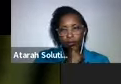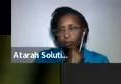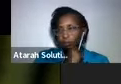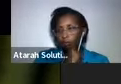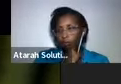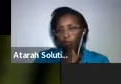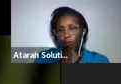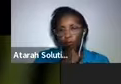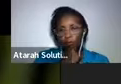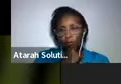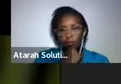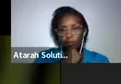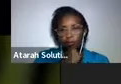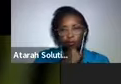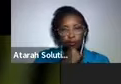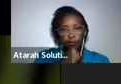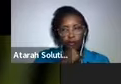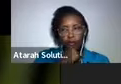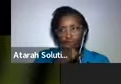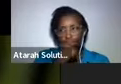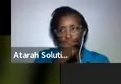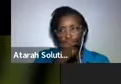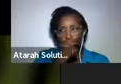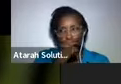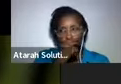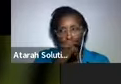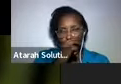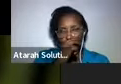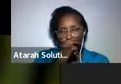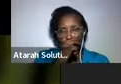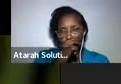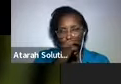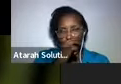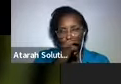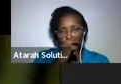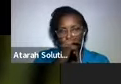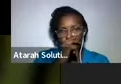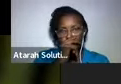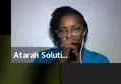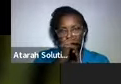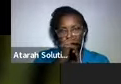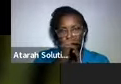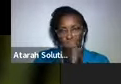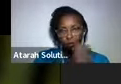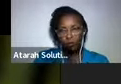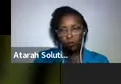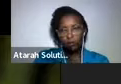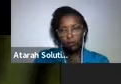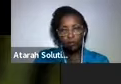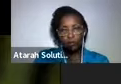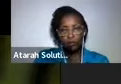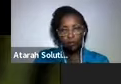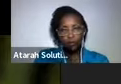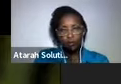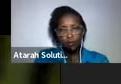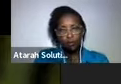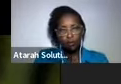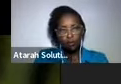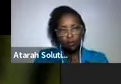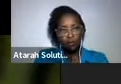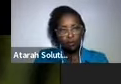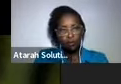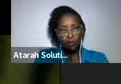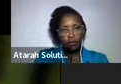right leads. So this business we started scaling them up rapidly. And we asked them, how much can you